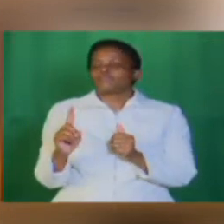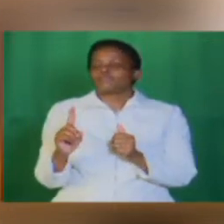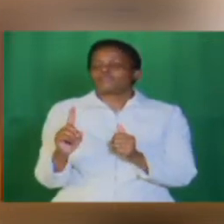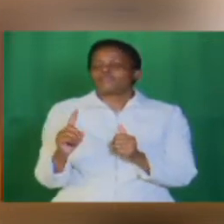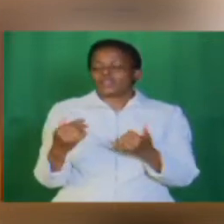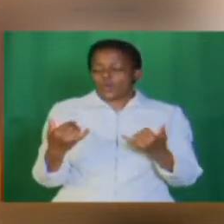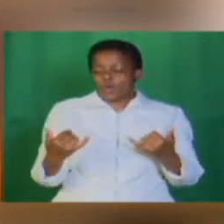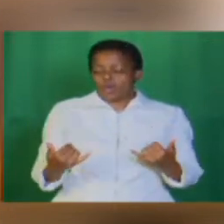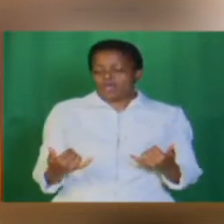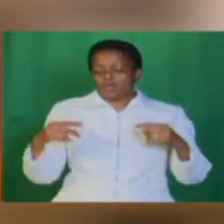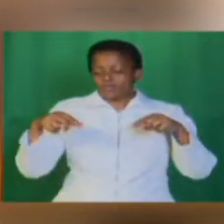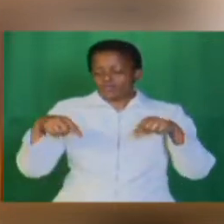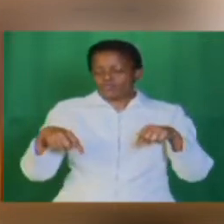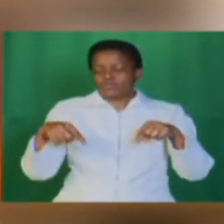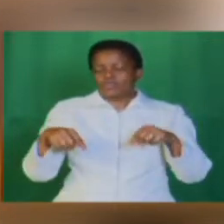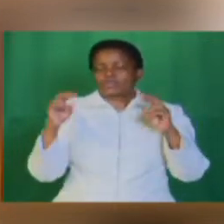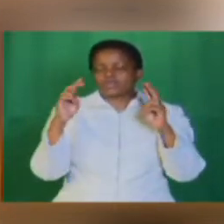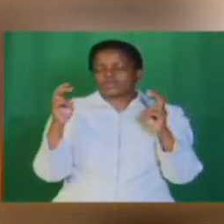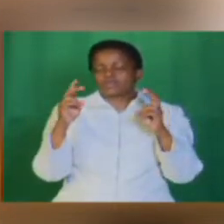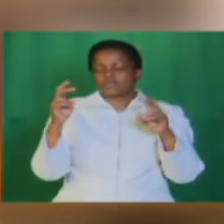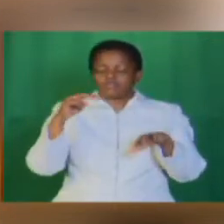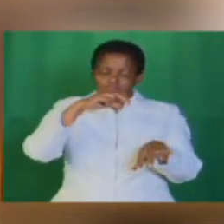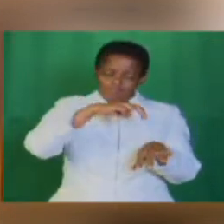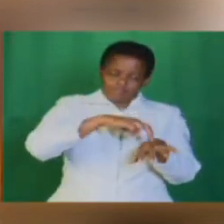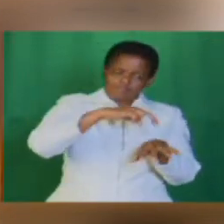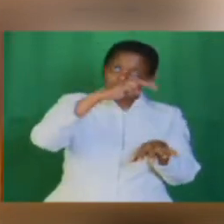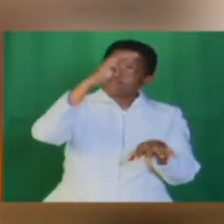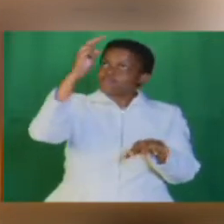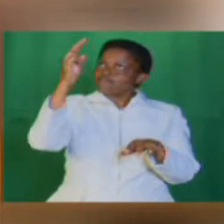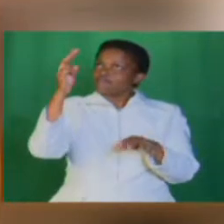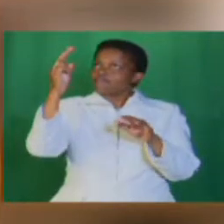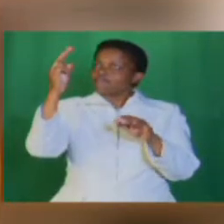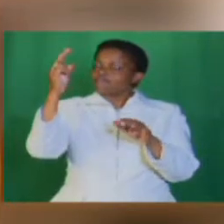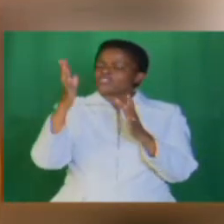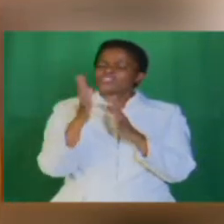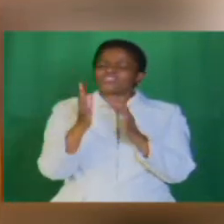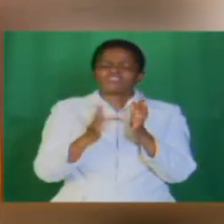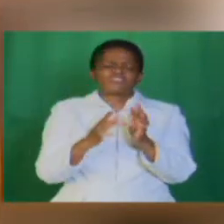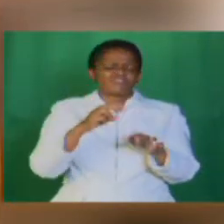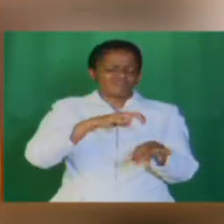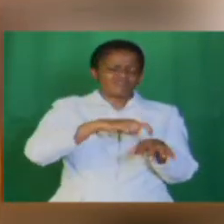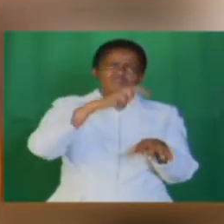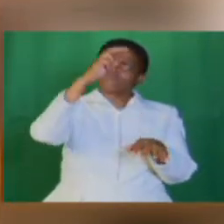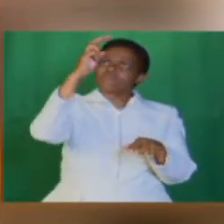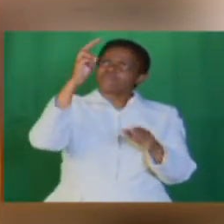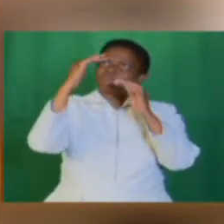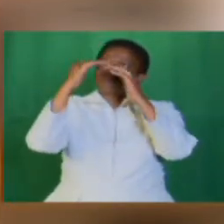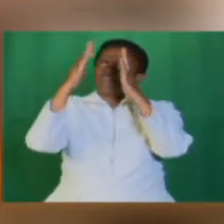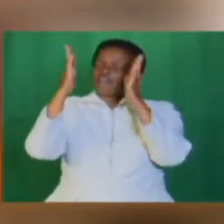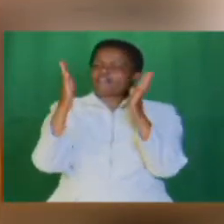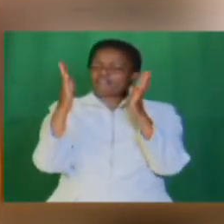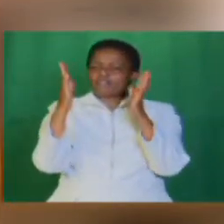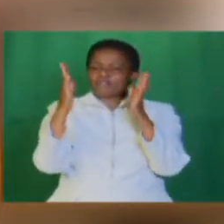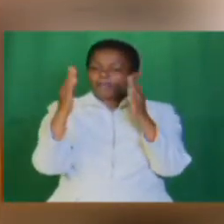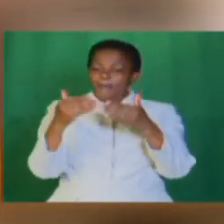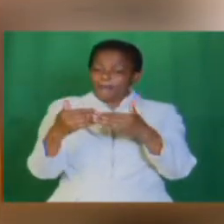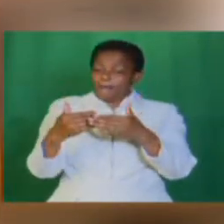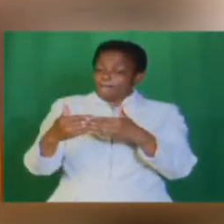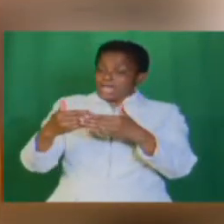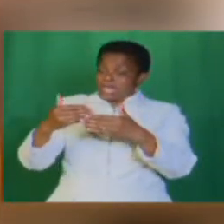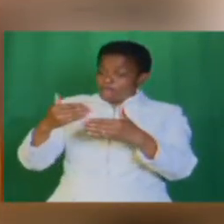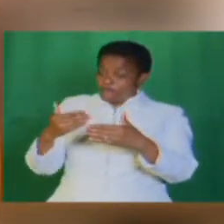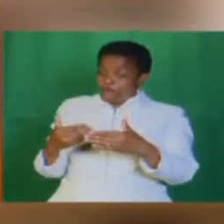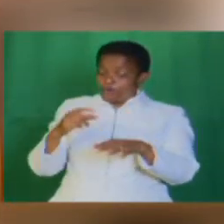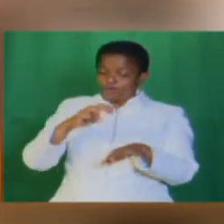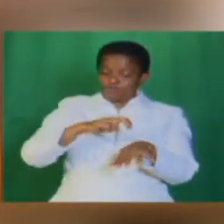the ascension of Jesus Christ. Before Jesus Christ ascended to heaven, he met with